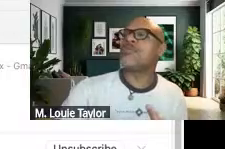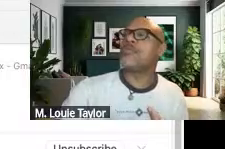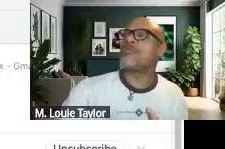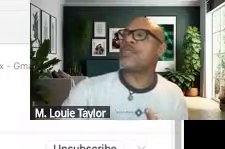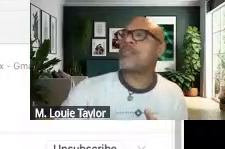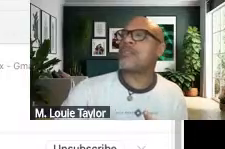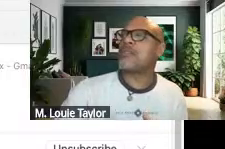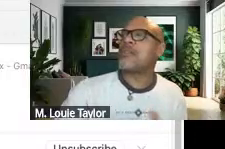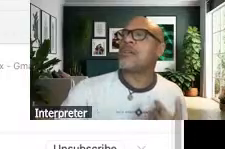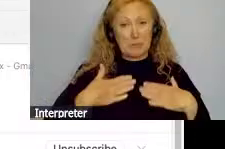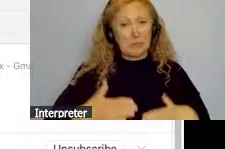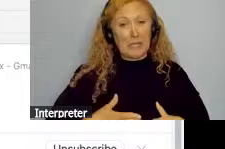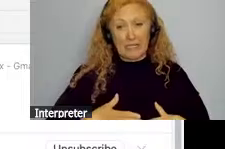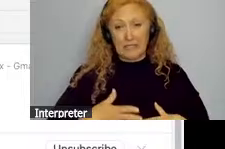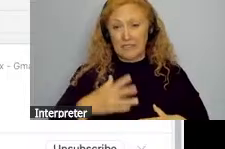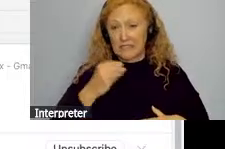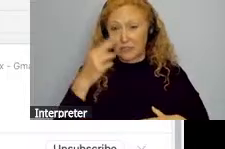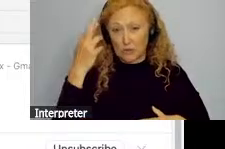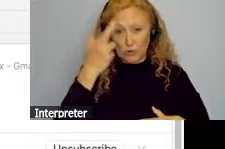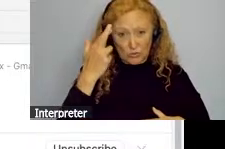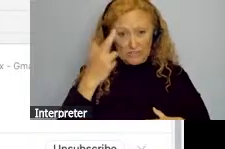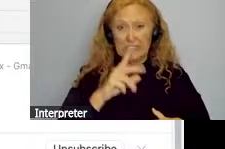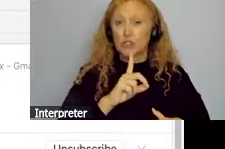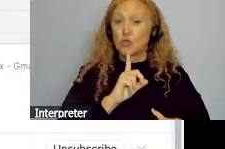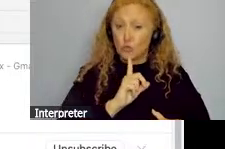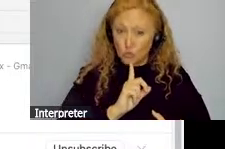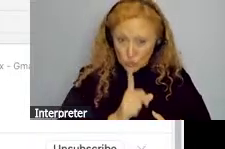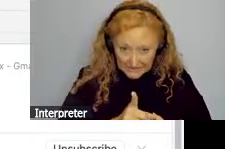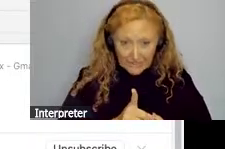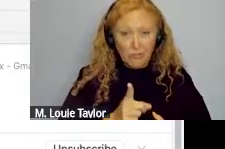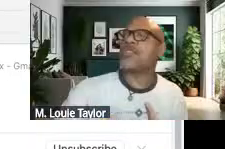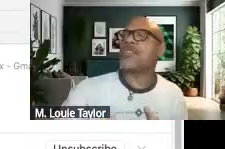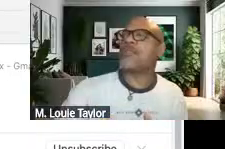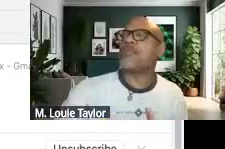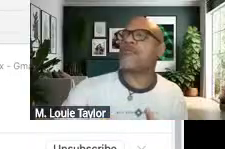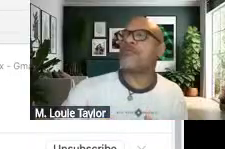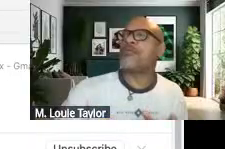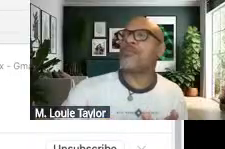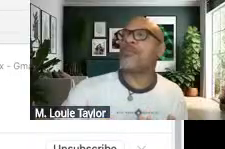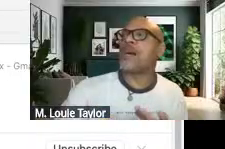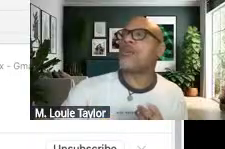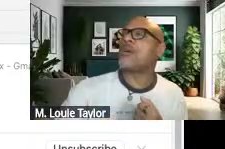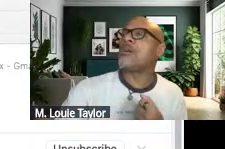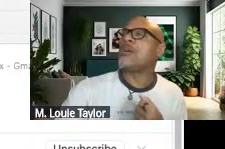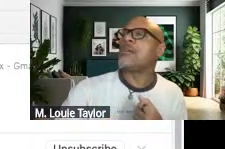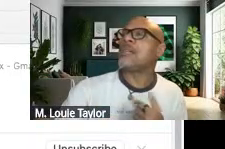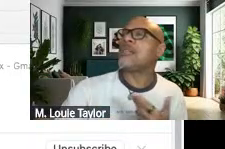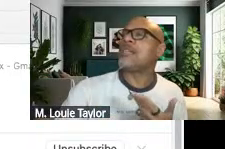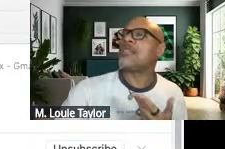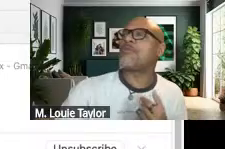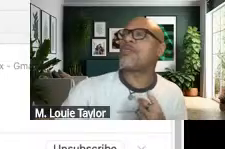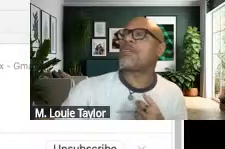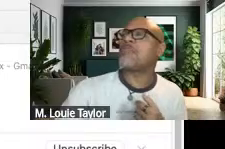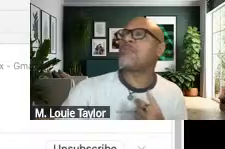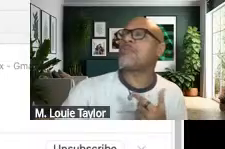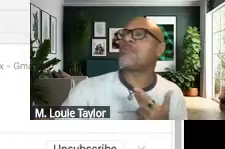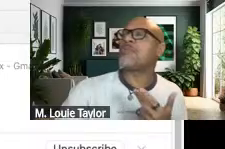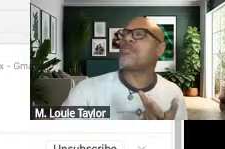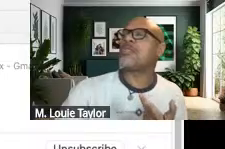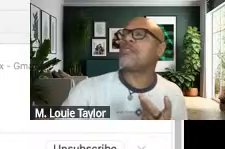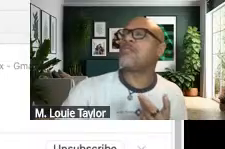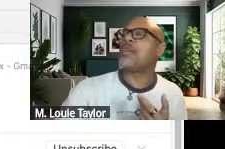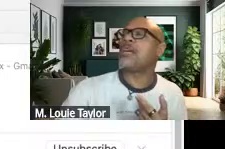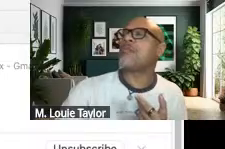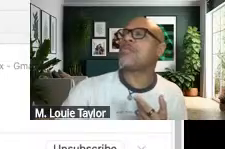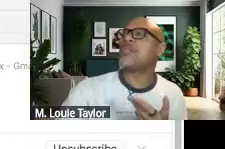most of those reasons, they're real, they're valid, and they're usually not just about food or willpower. Take Lisa, for example.